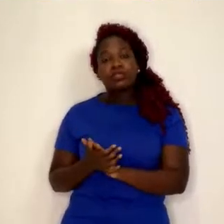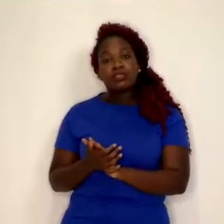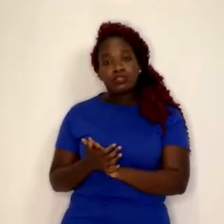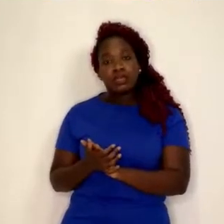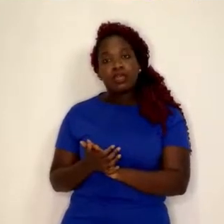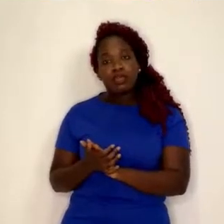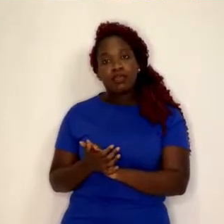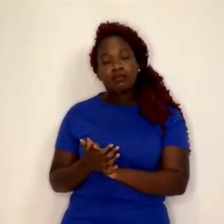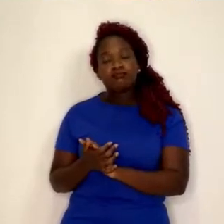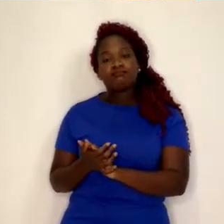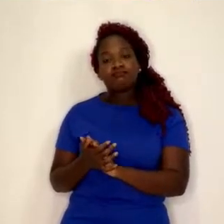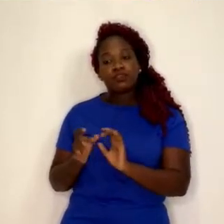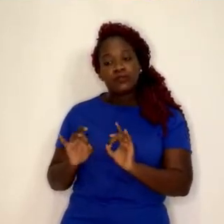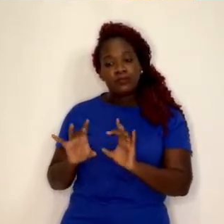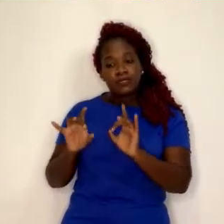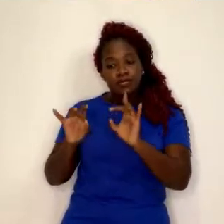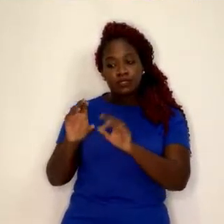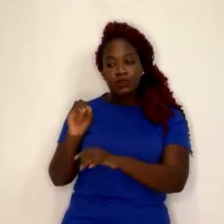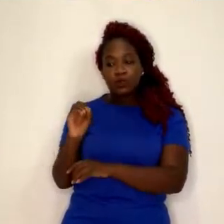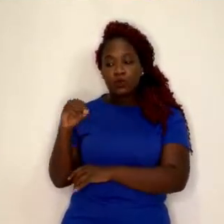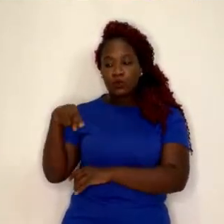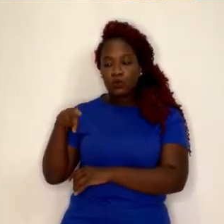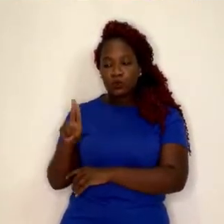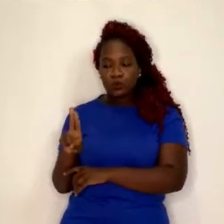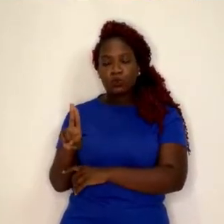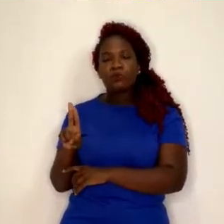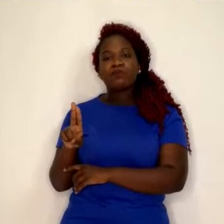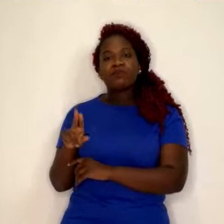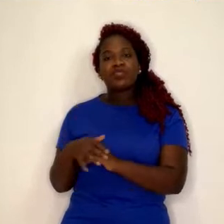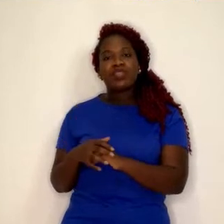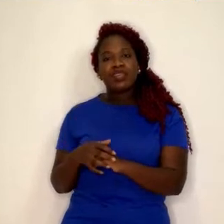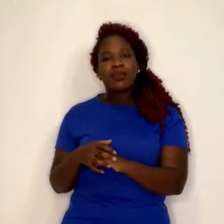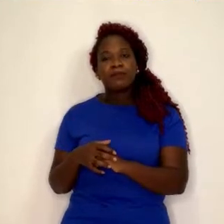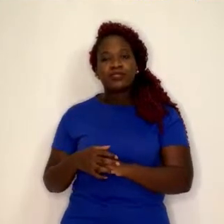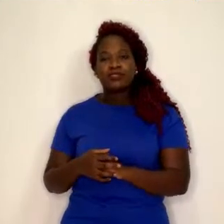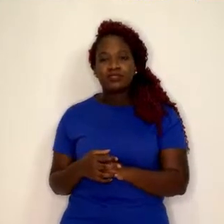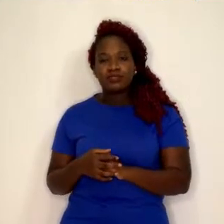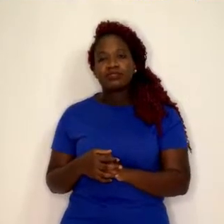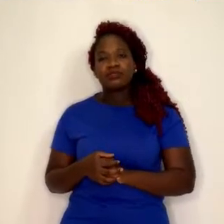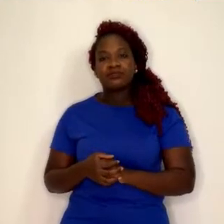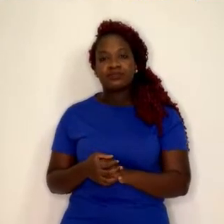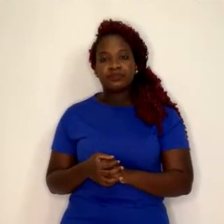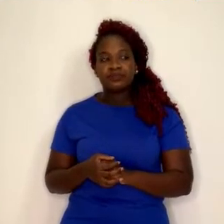interventions in this measure that in the United Nations,